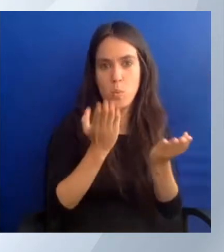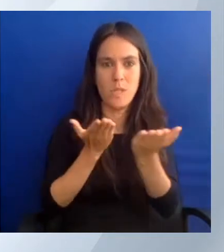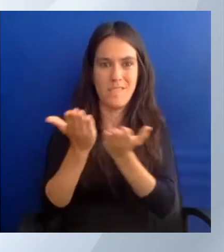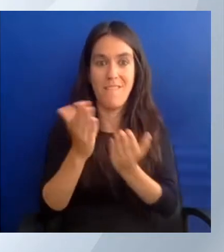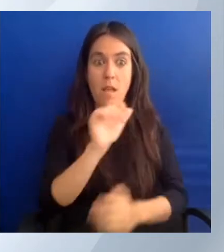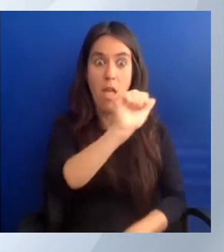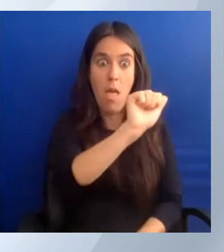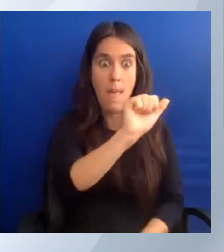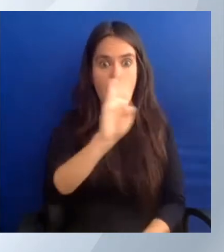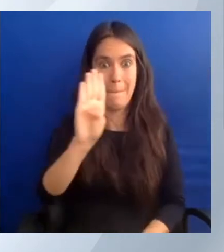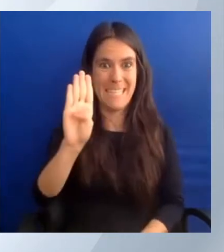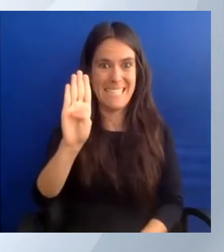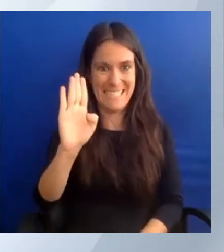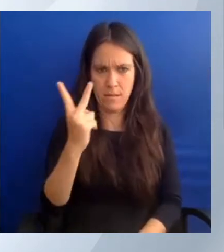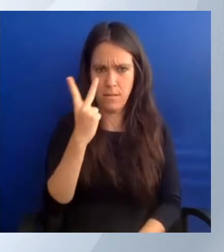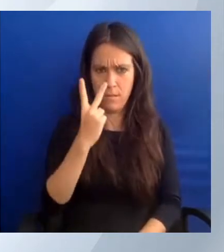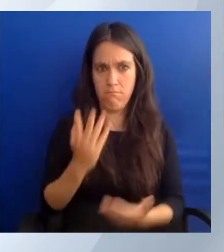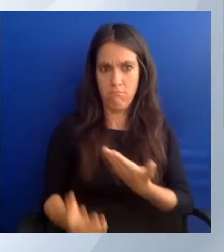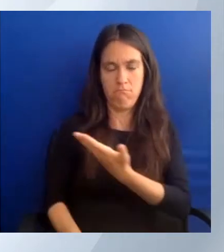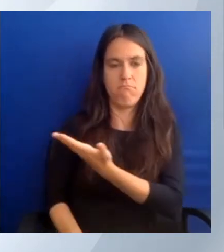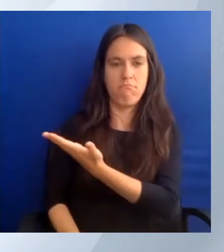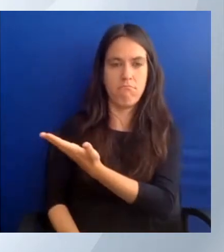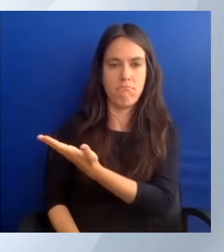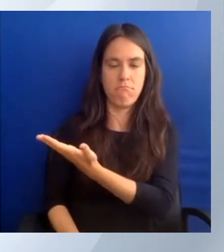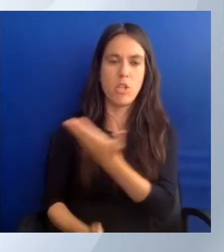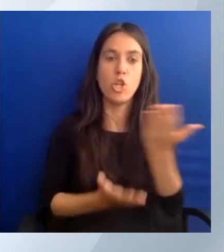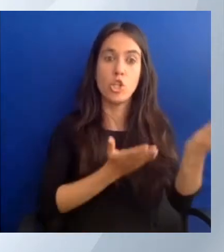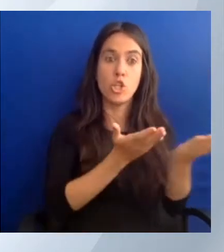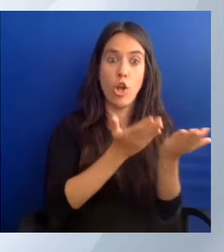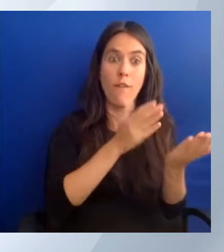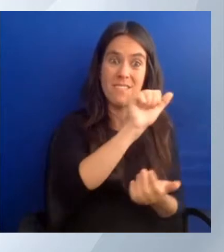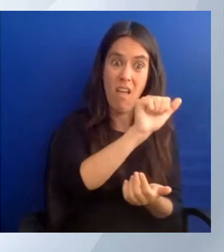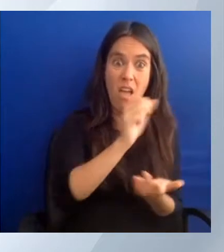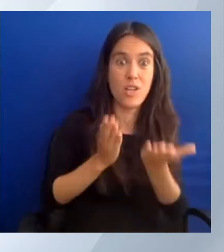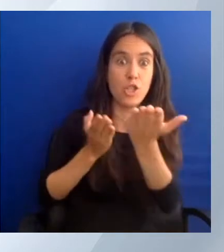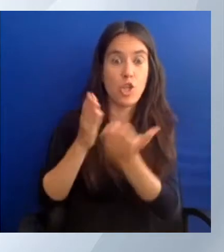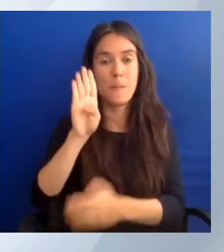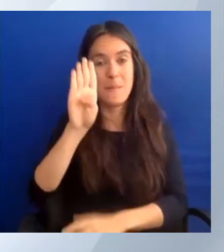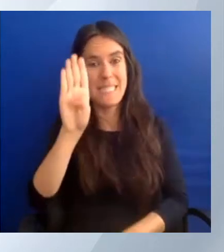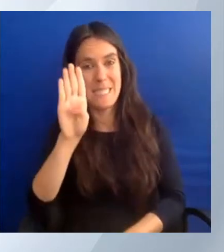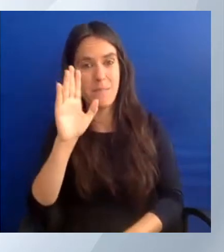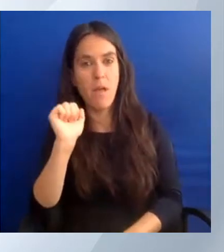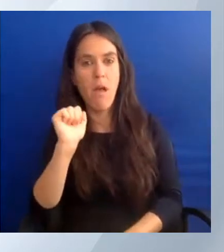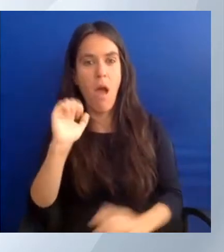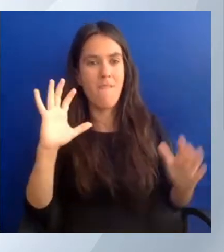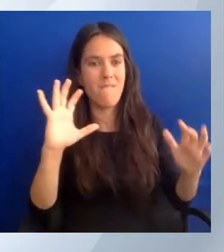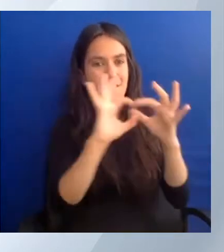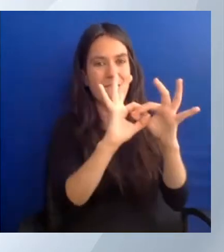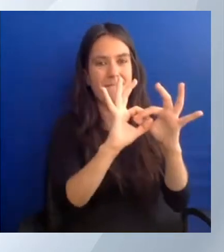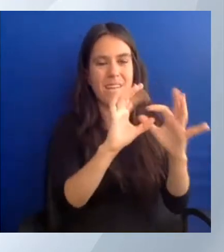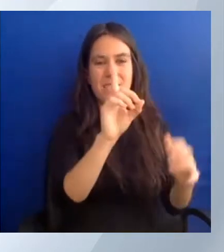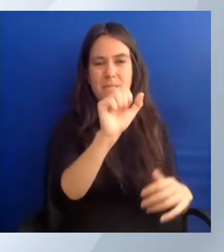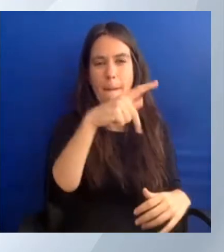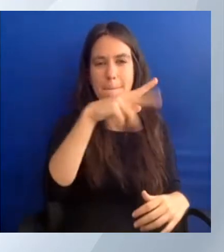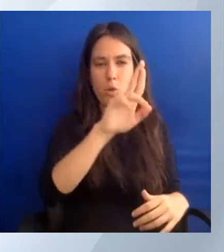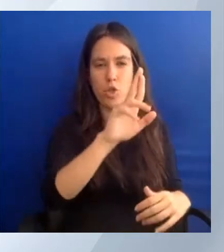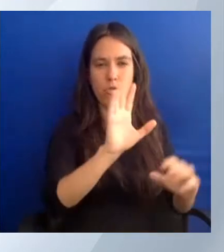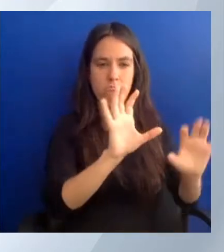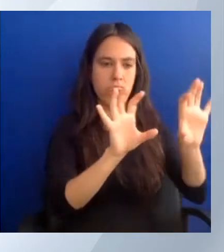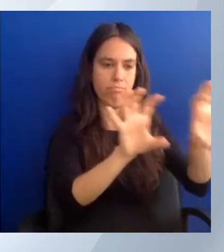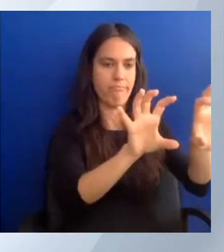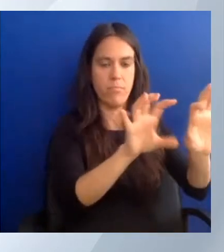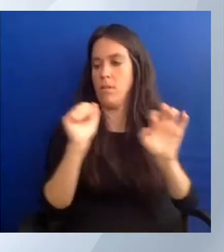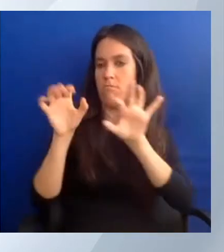B. Both of these services have their respective sidecars, Dapr sidecars. And when